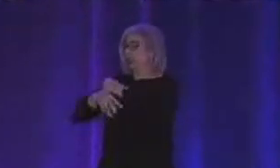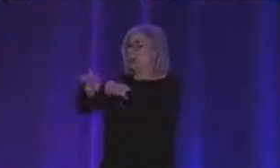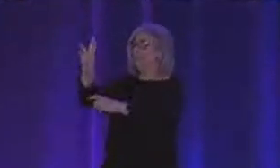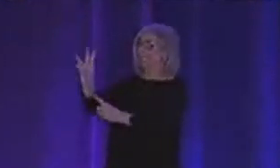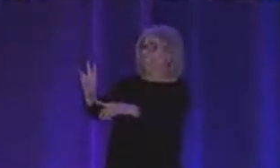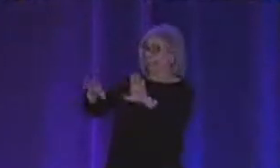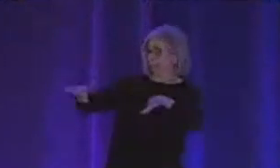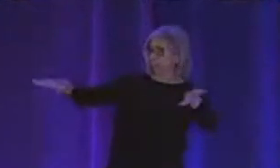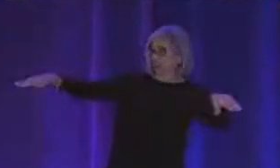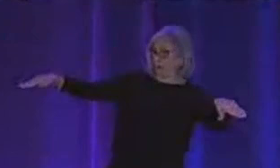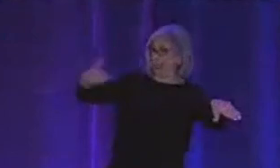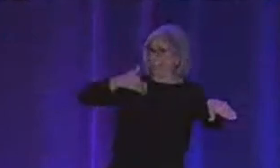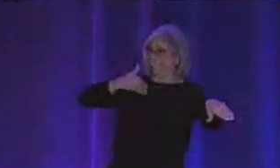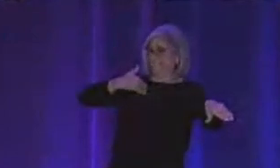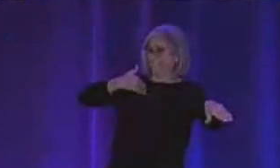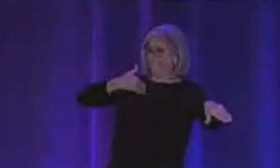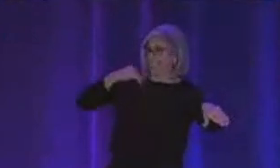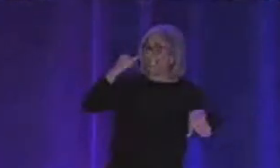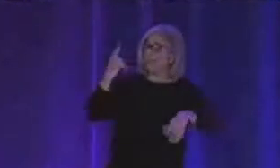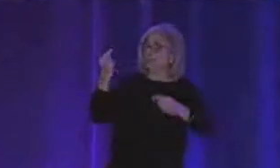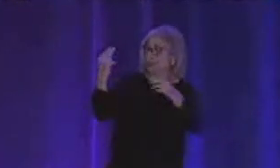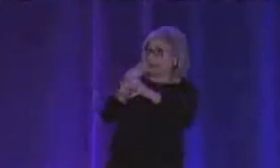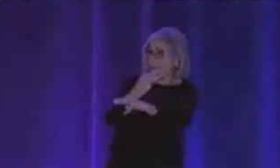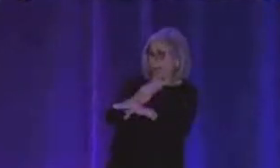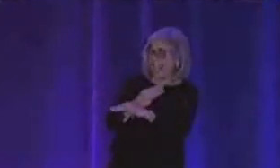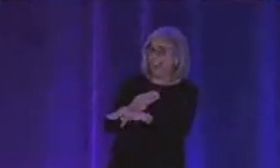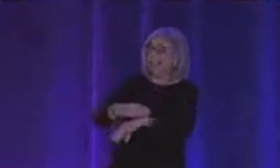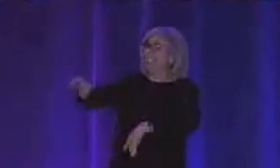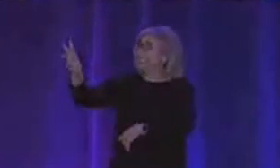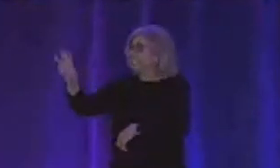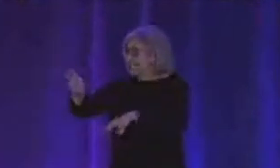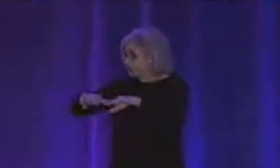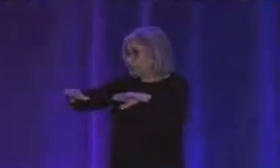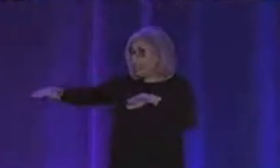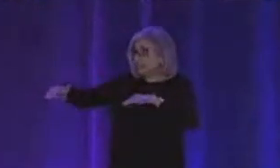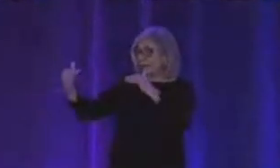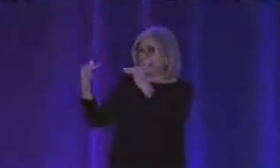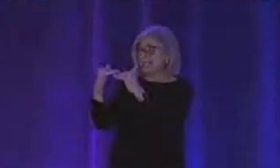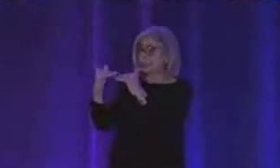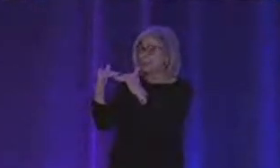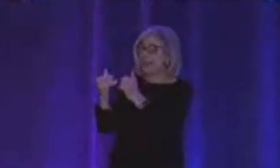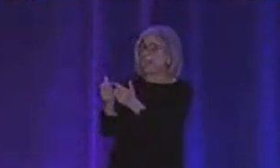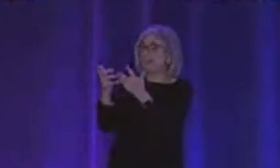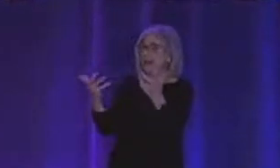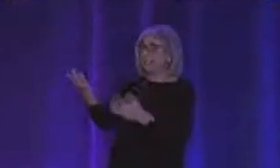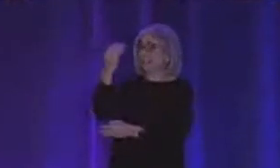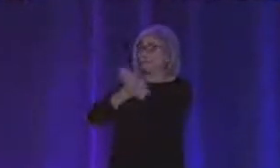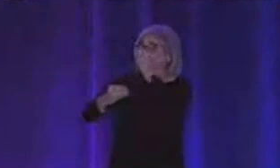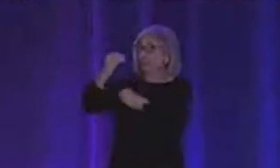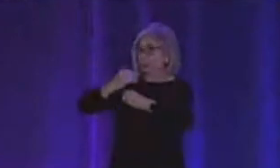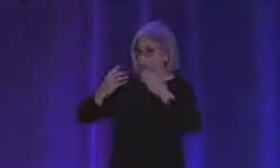6 children. So for anyone who's doing the math, 6 children equals lots of food.